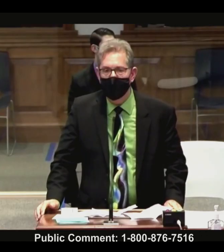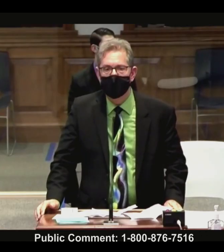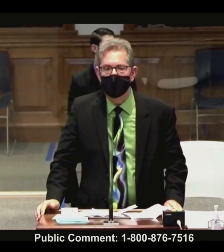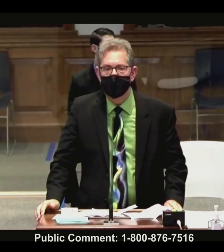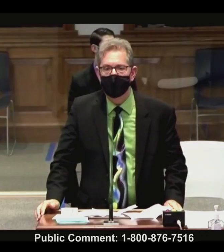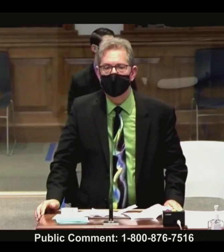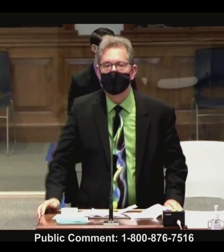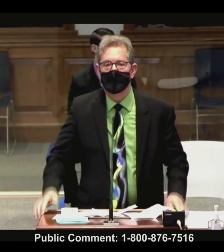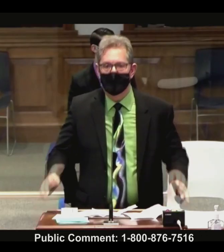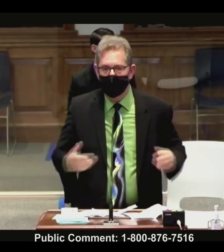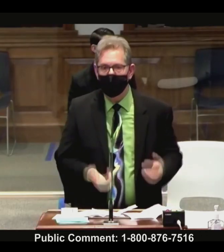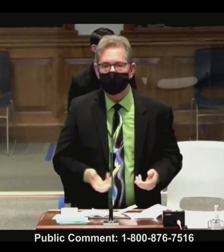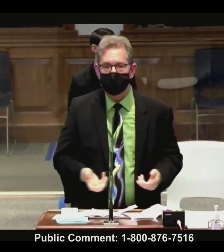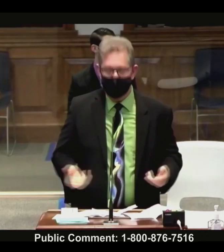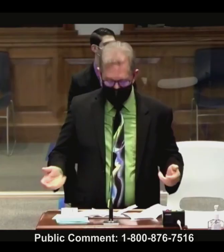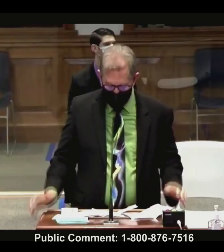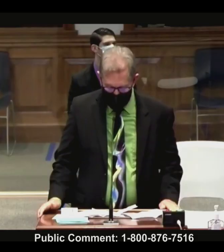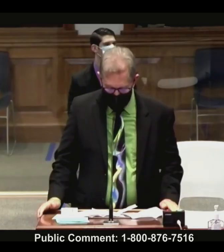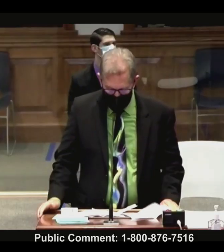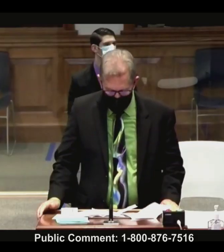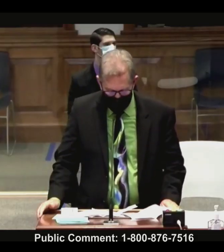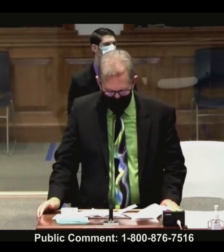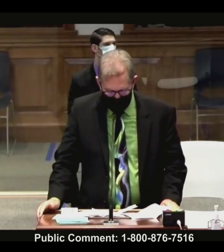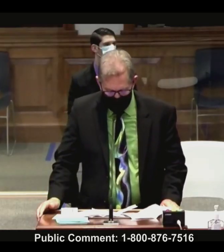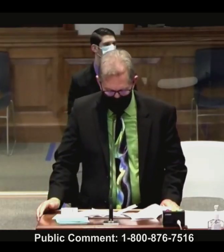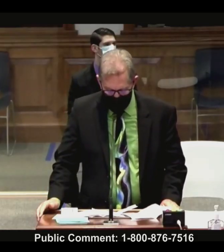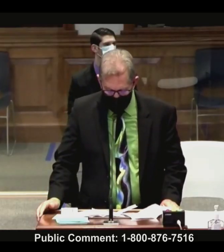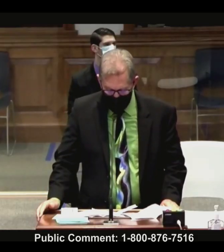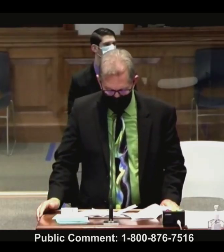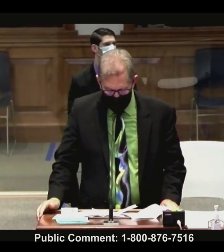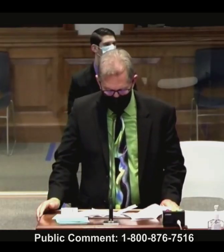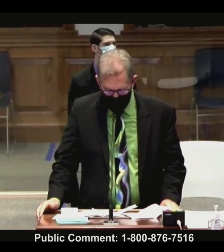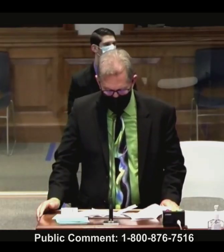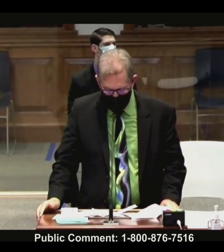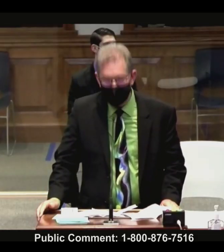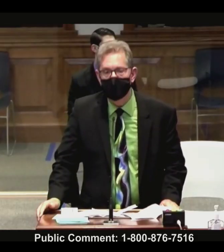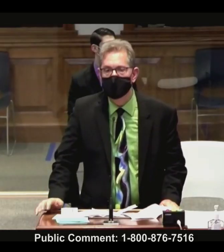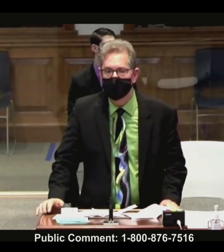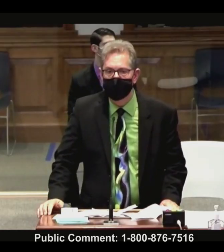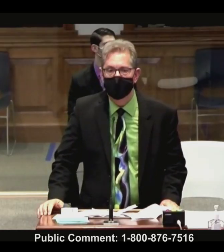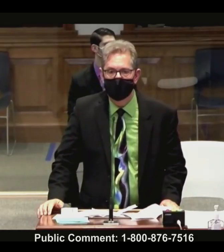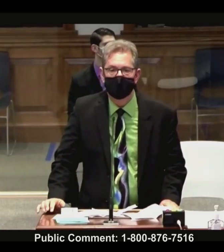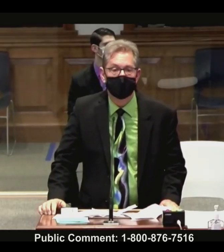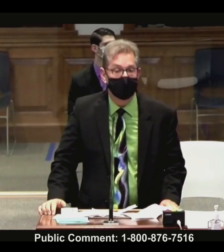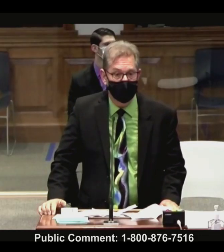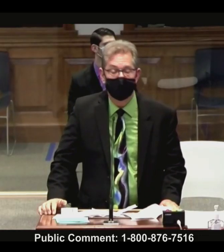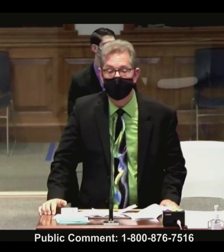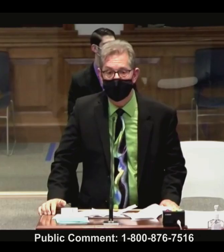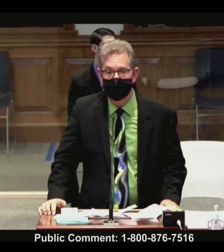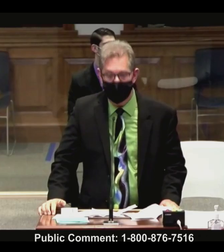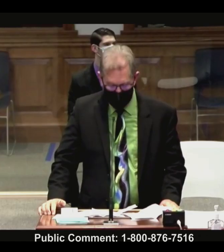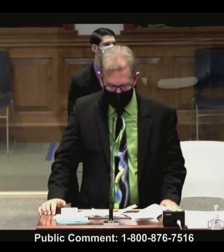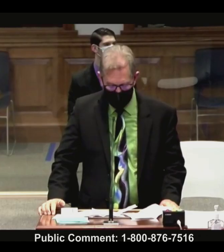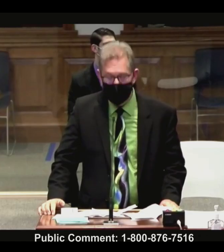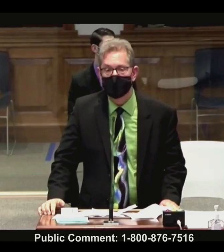inspired by her compassion, her leadership, and the way that she loves the citizens, the city, and the